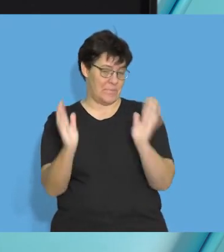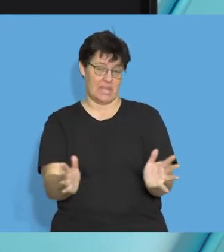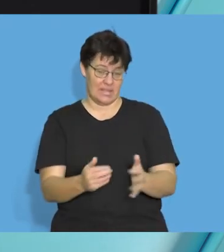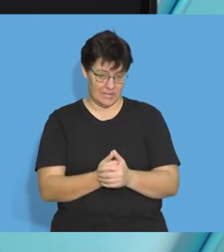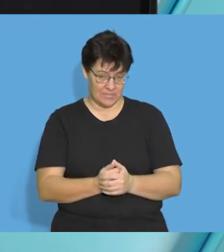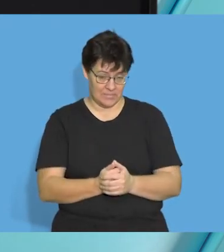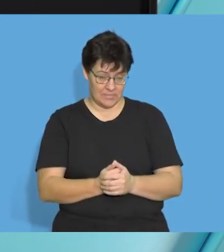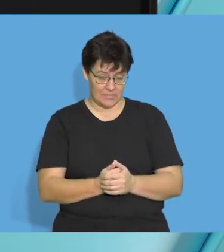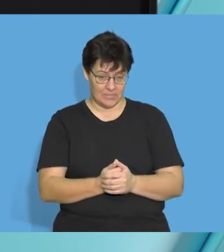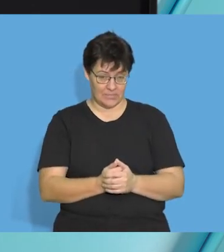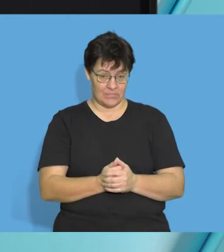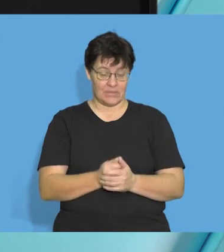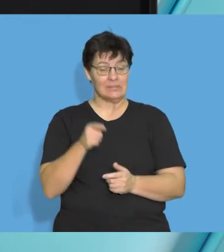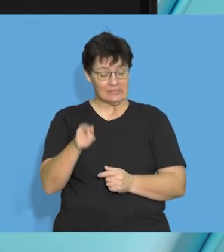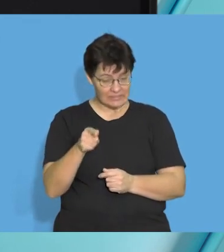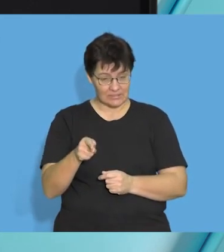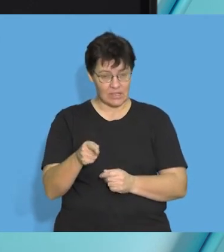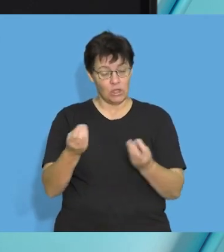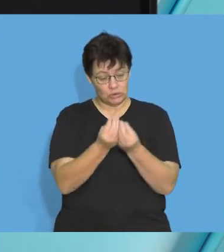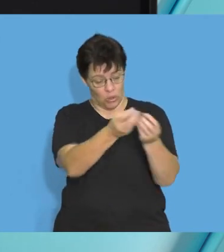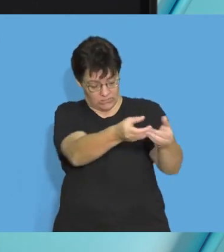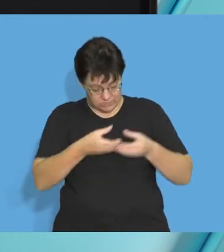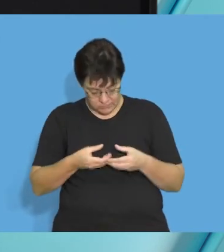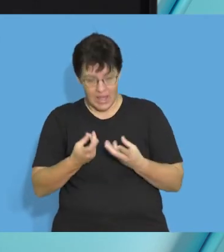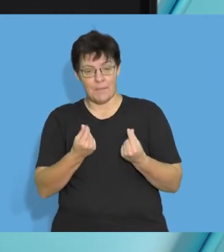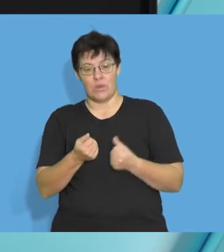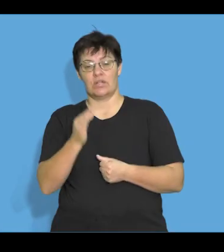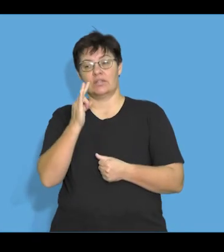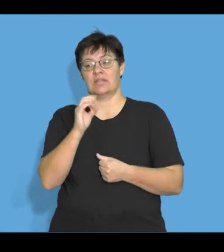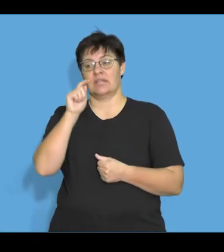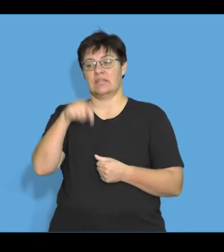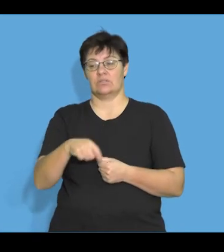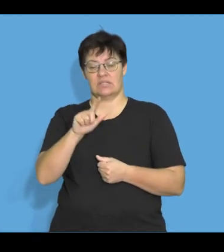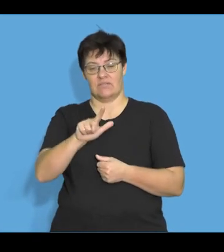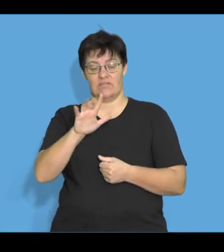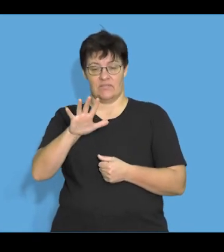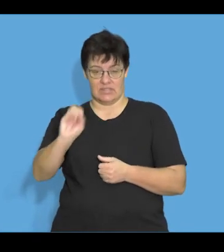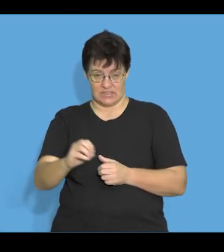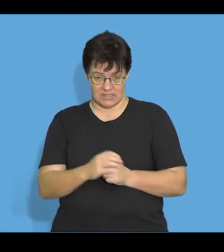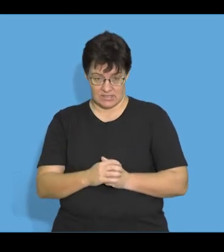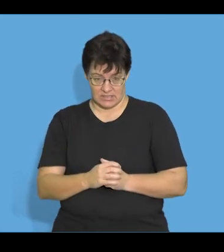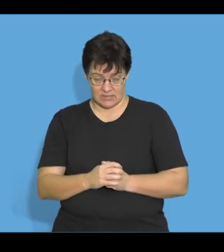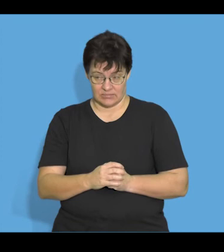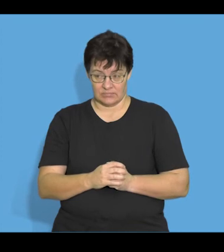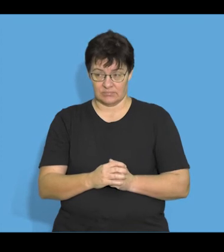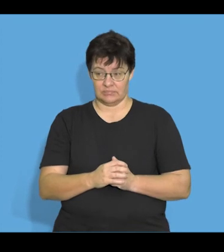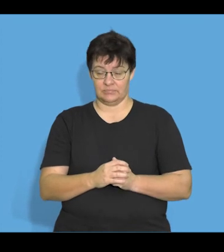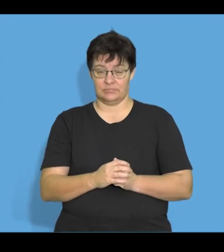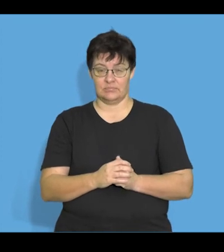figure. So that's the amount that we require. It says here, goods taken by the owner for personal use,